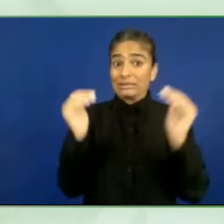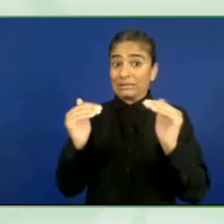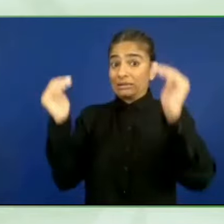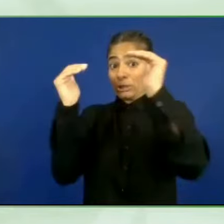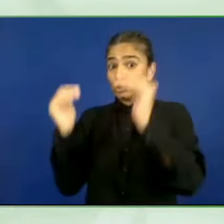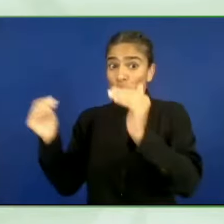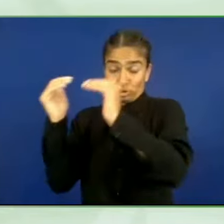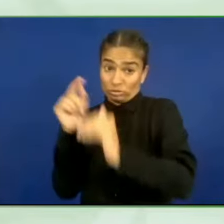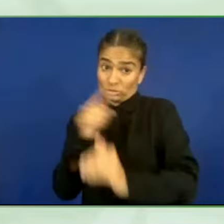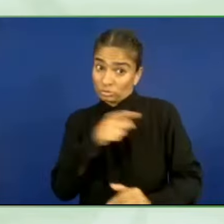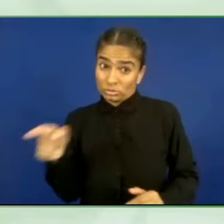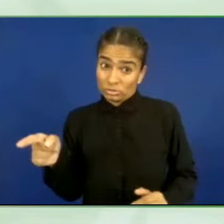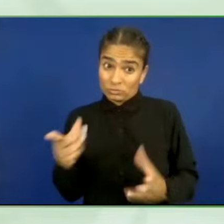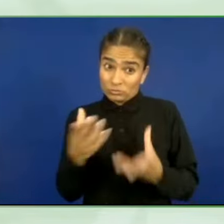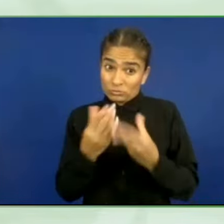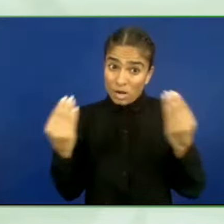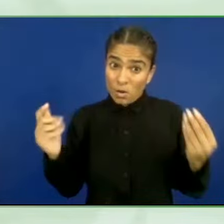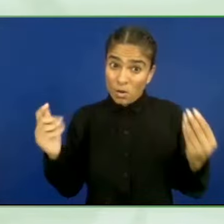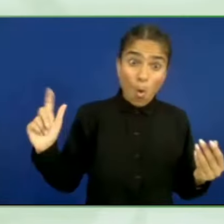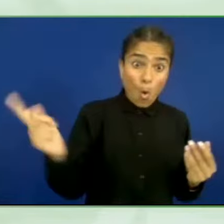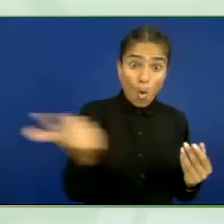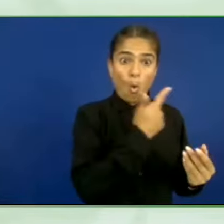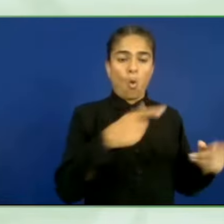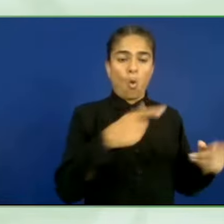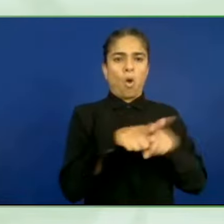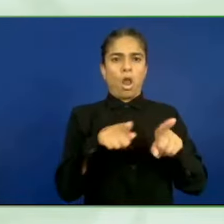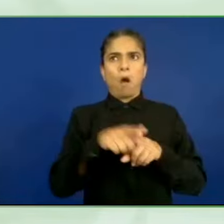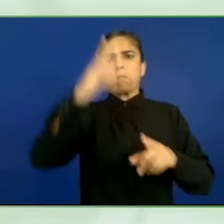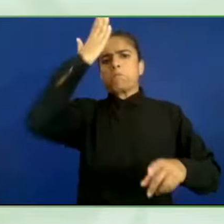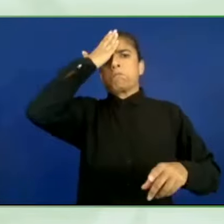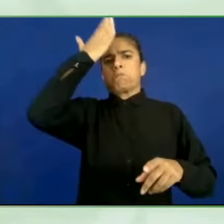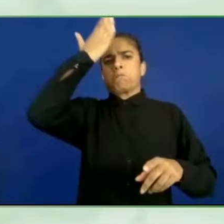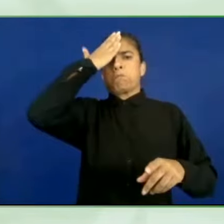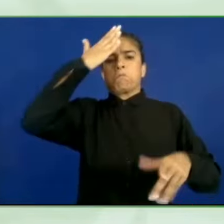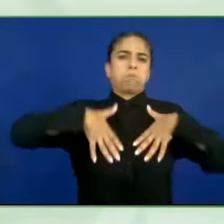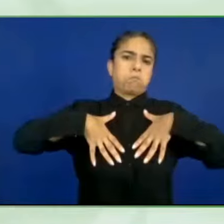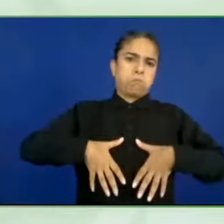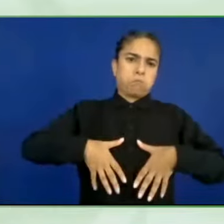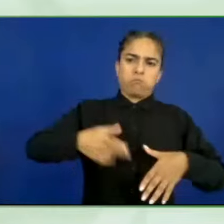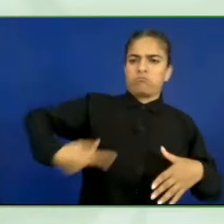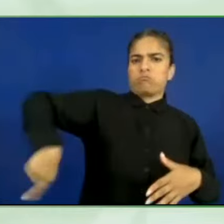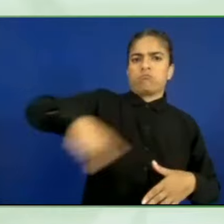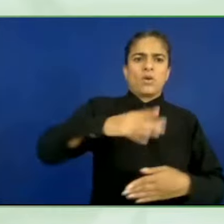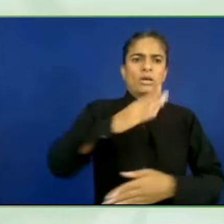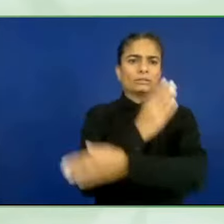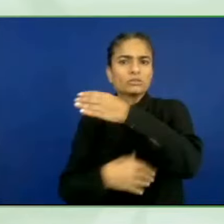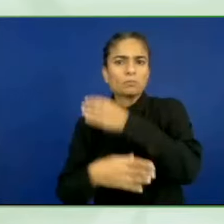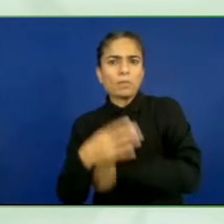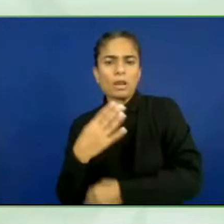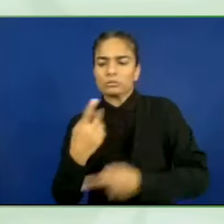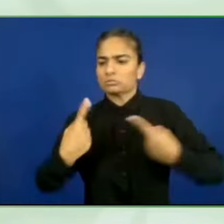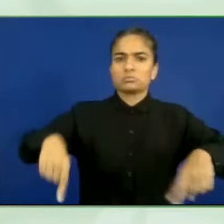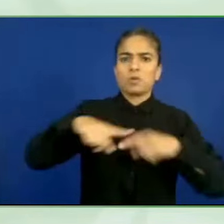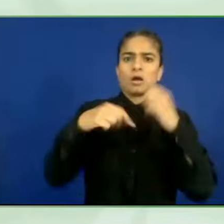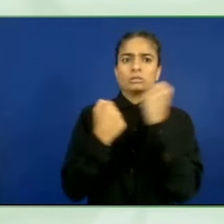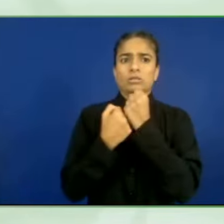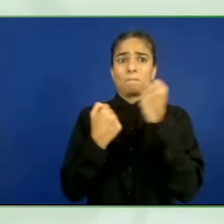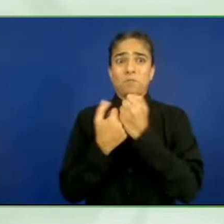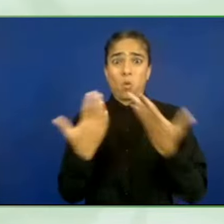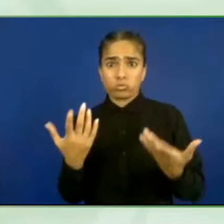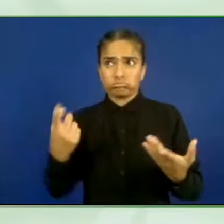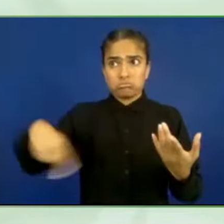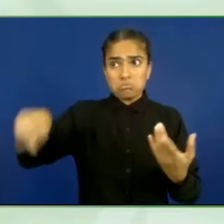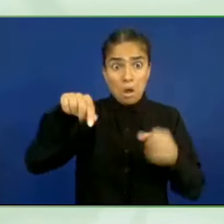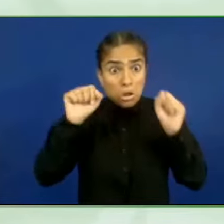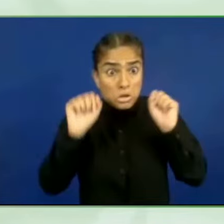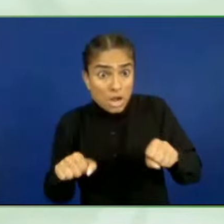do. And I suppose it's great, because then in the sense, like when I say winter's great, what I mean is that it gives us an opportunity to share